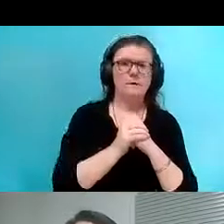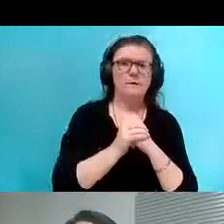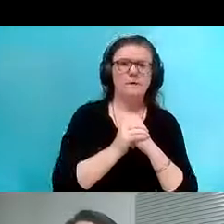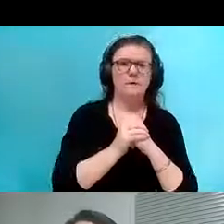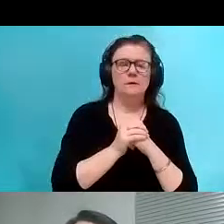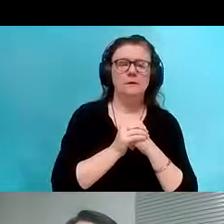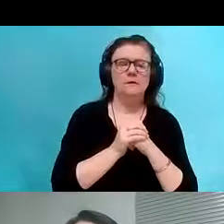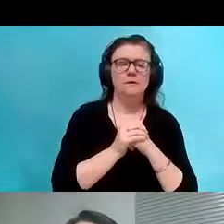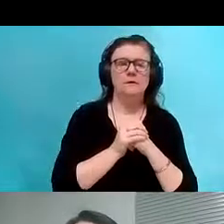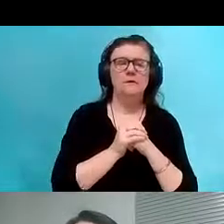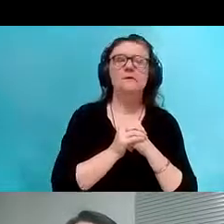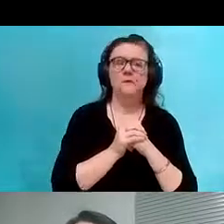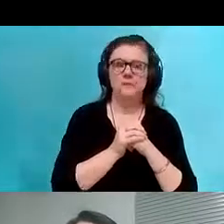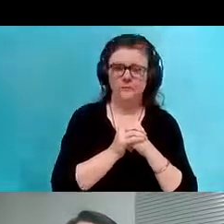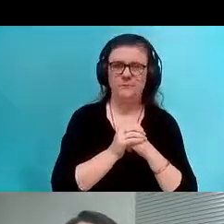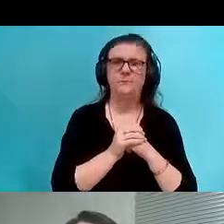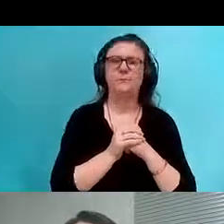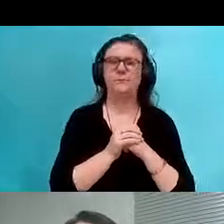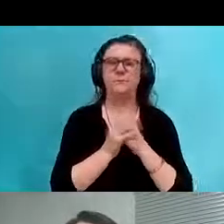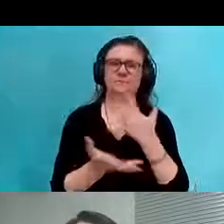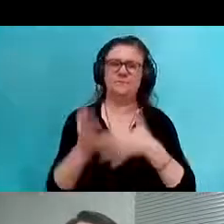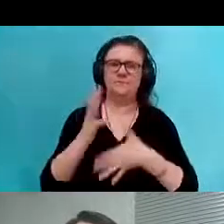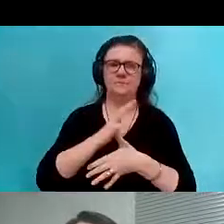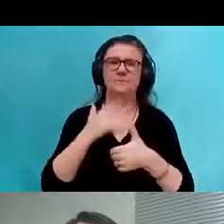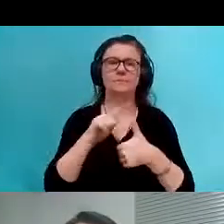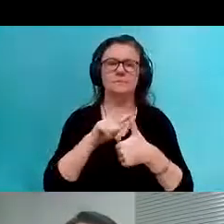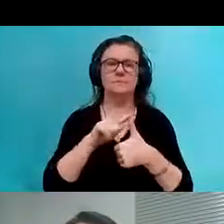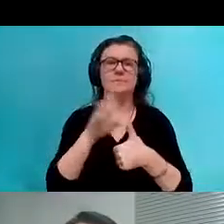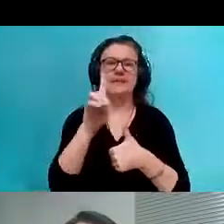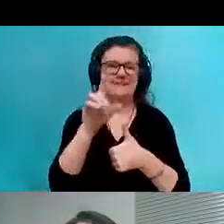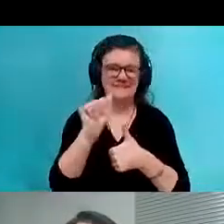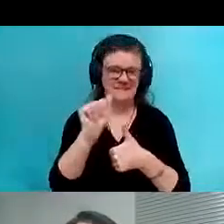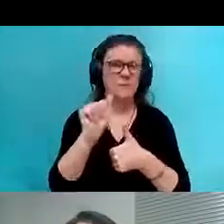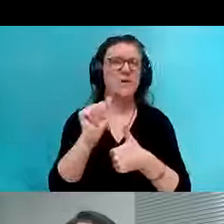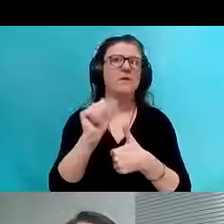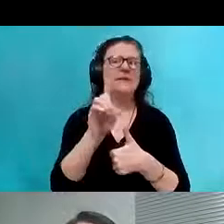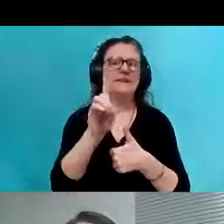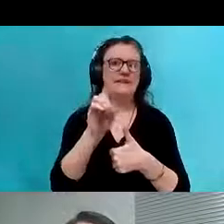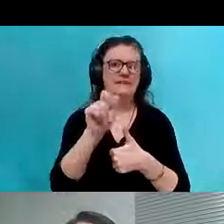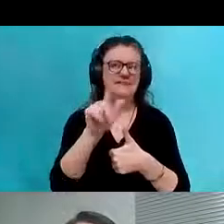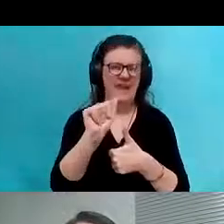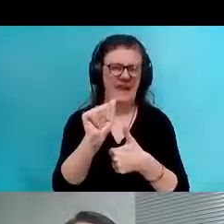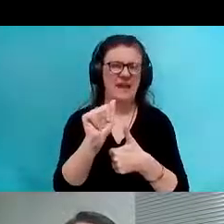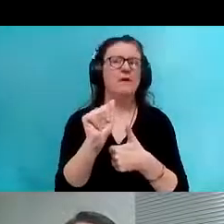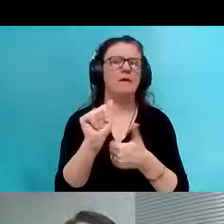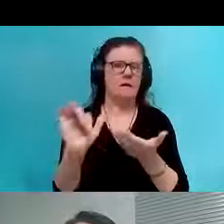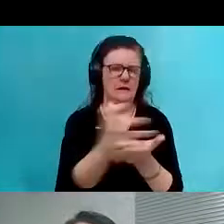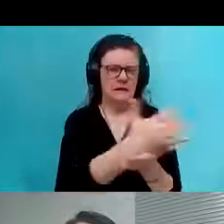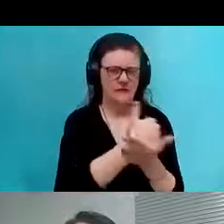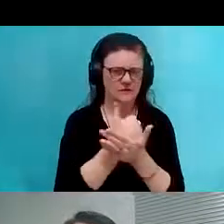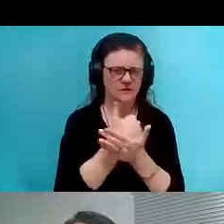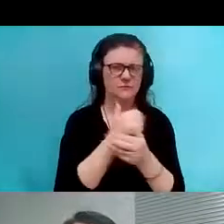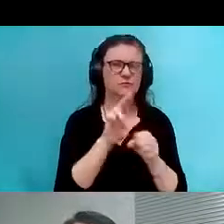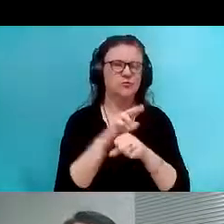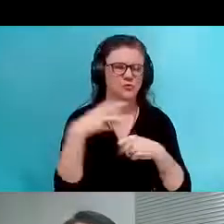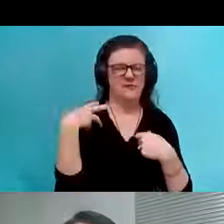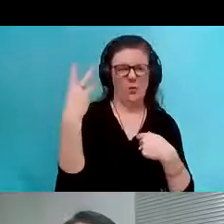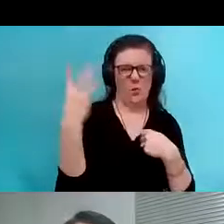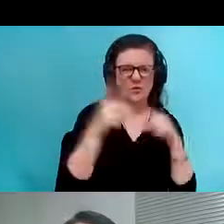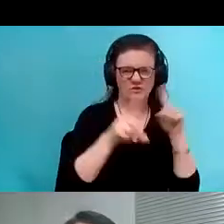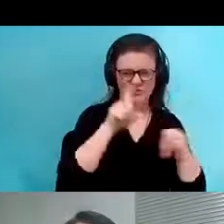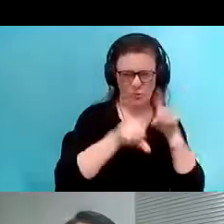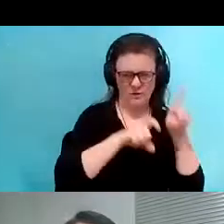So the key components of the project are the disability data disaggregation using the Washington Group short set of